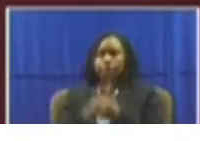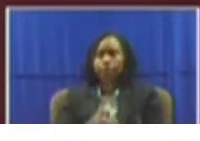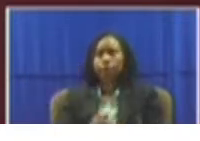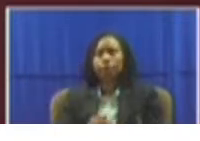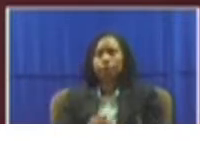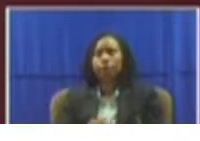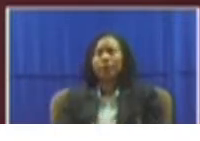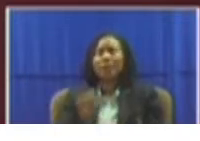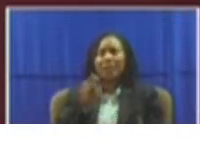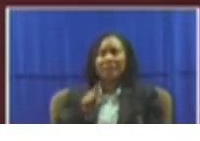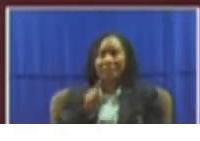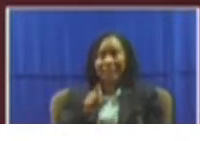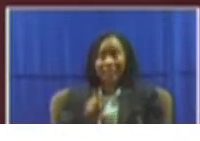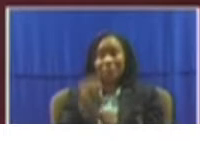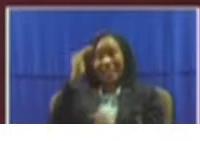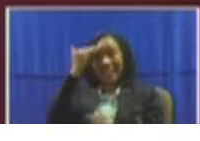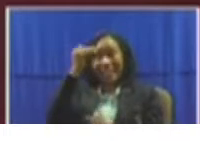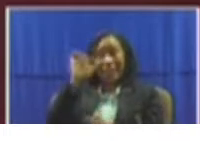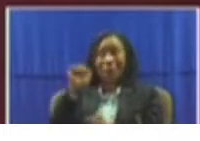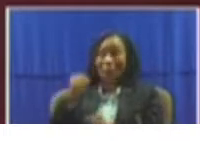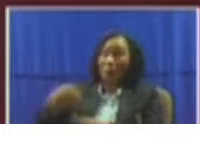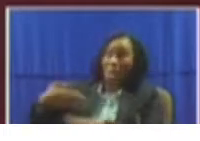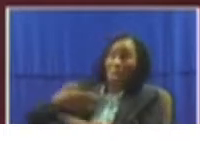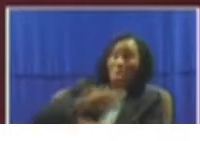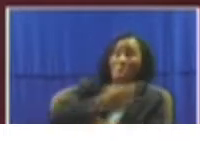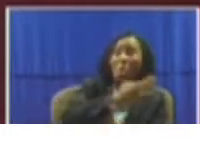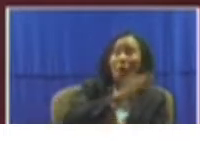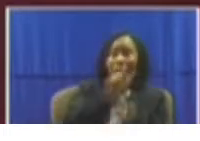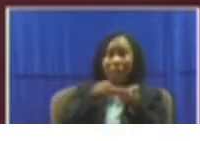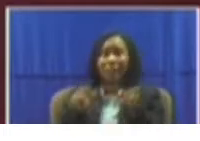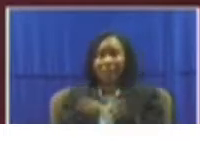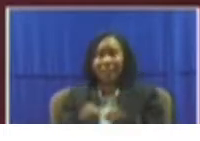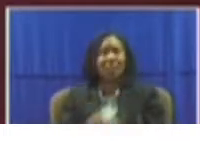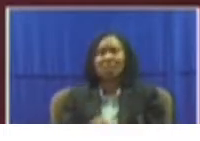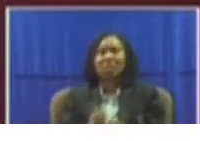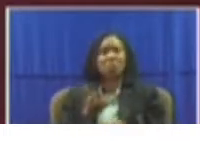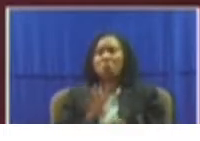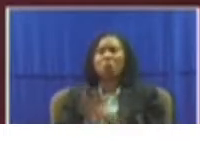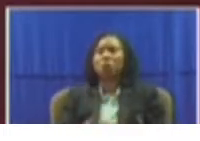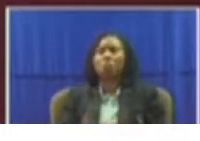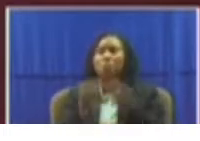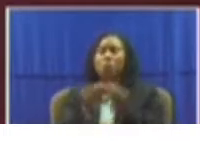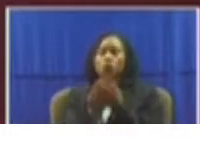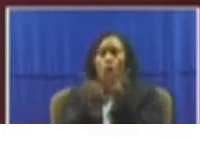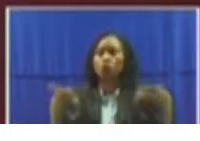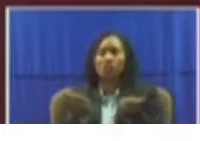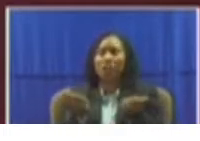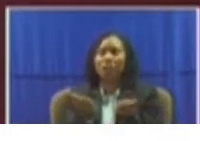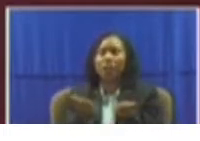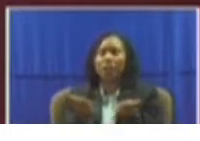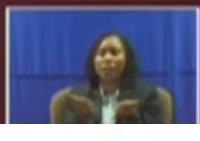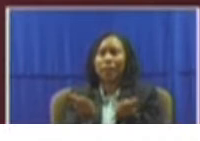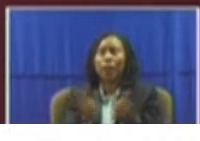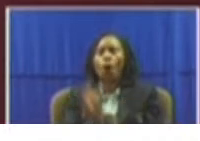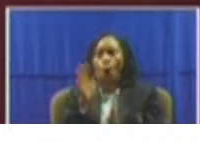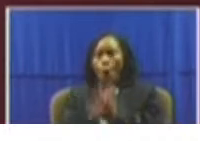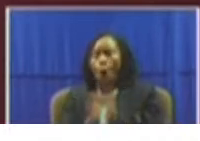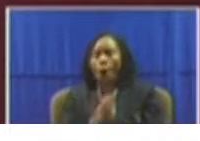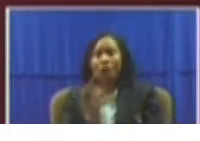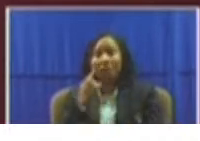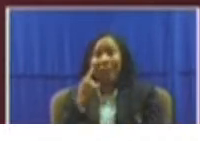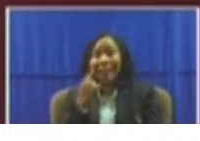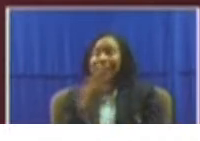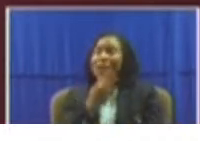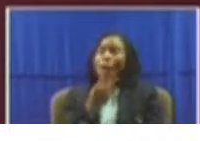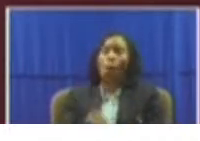detractor's mentality is not willing to find solutions, nor are willing to objectively assess facts and evidence before